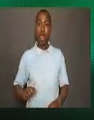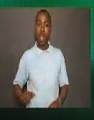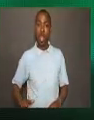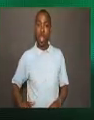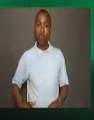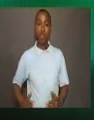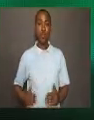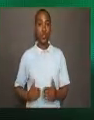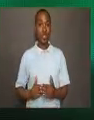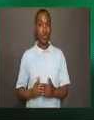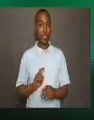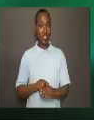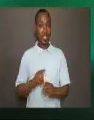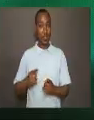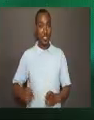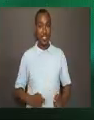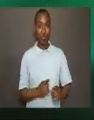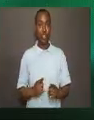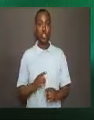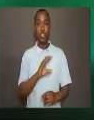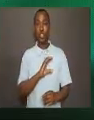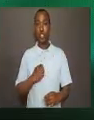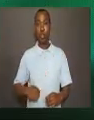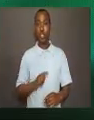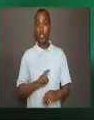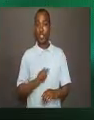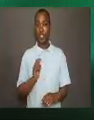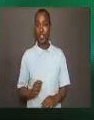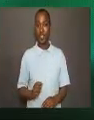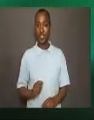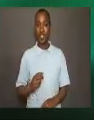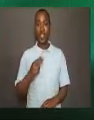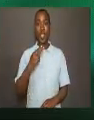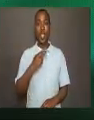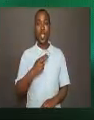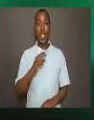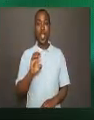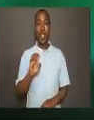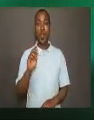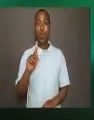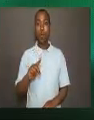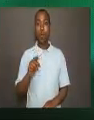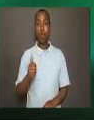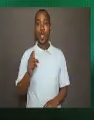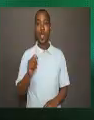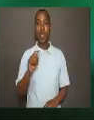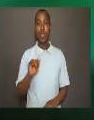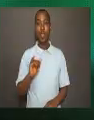systemic circulation, it is known as hepatic portal circulation.